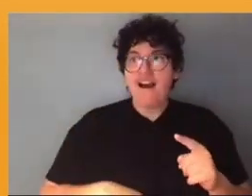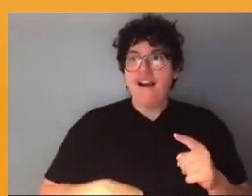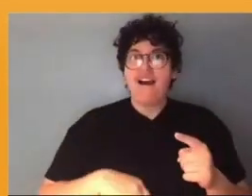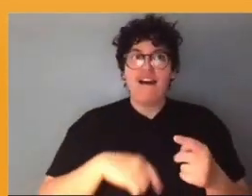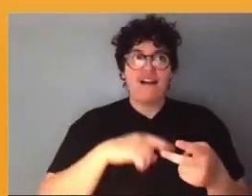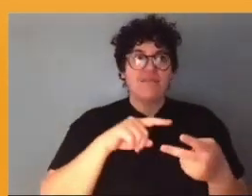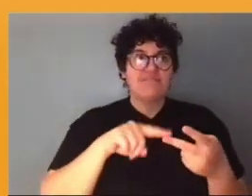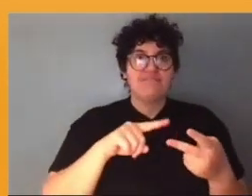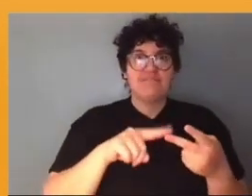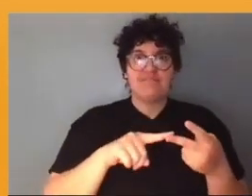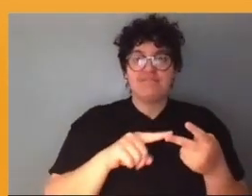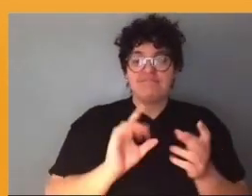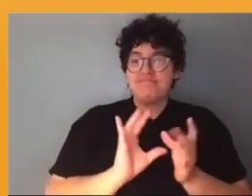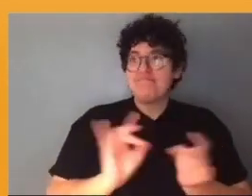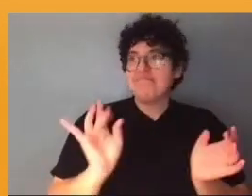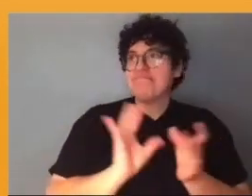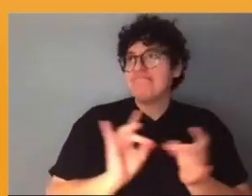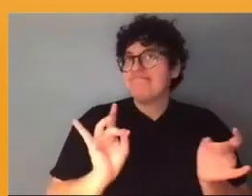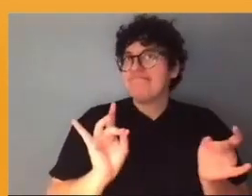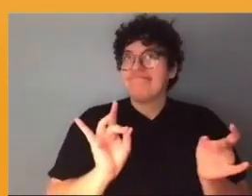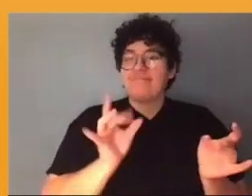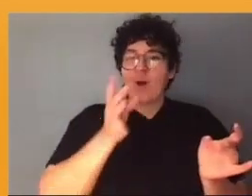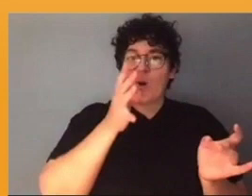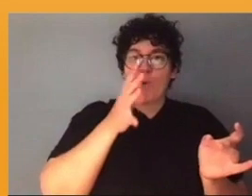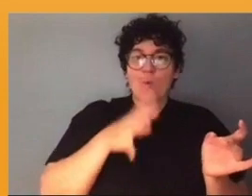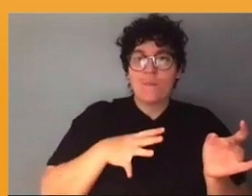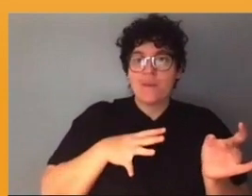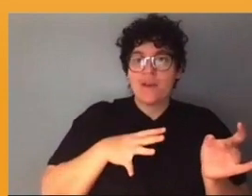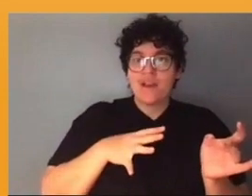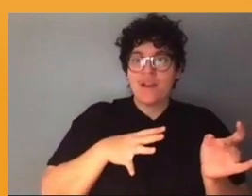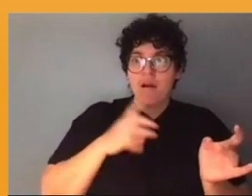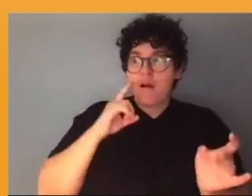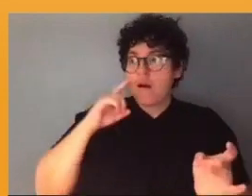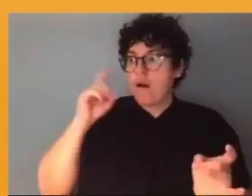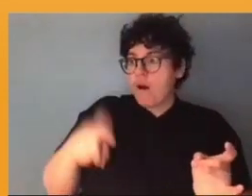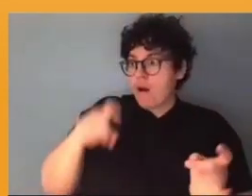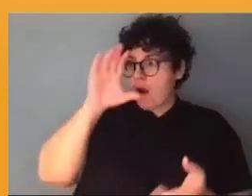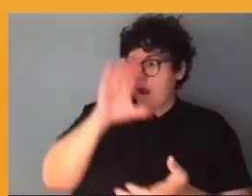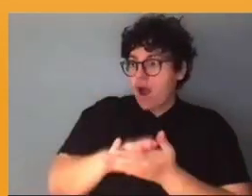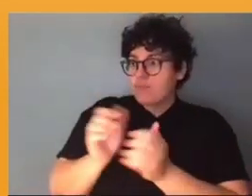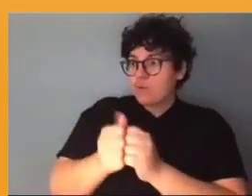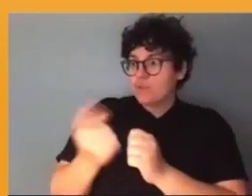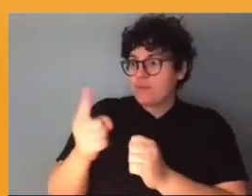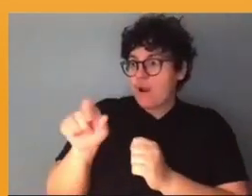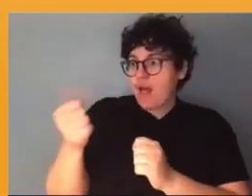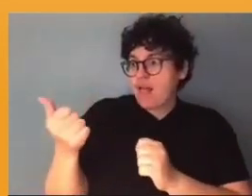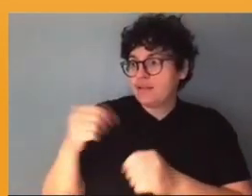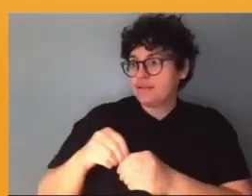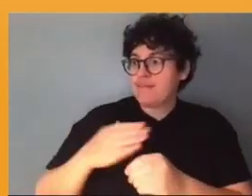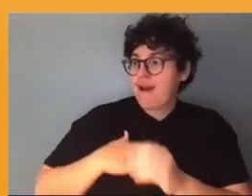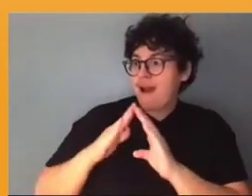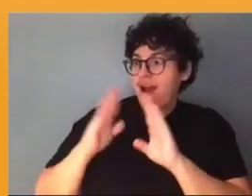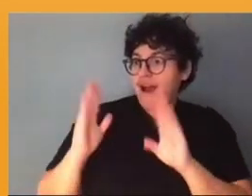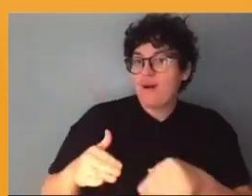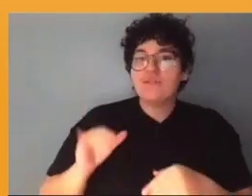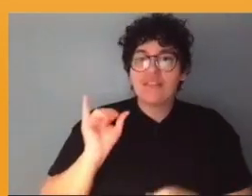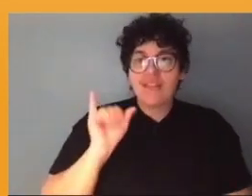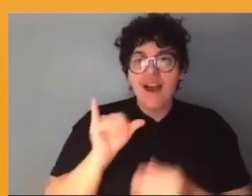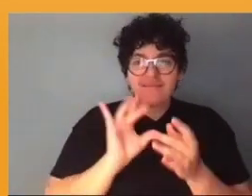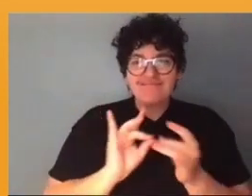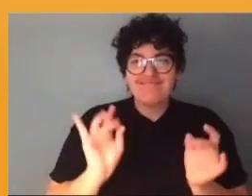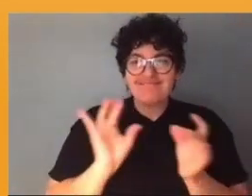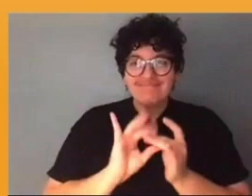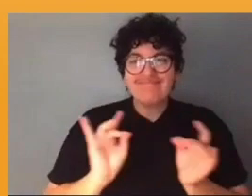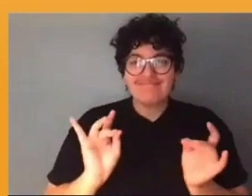woman finding, you know, her husband with someone else inside her house. All these, you know, this